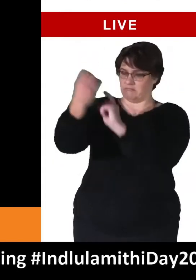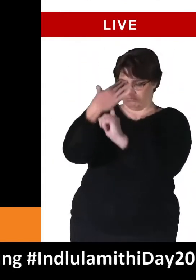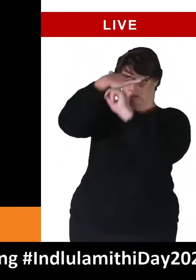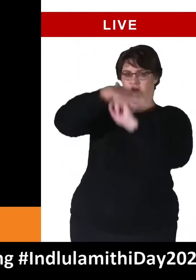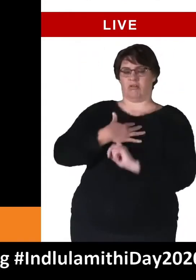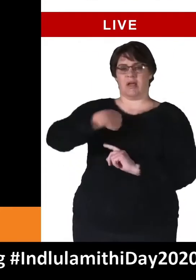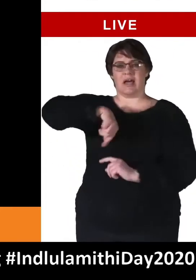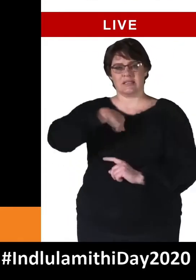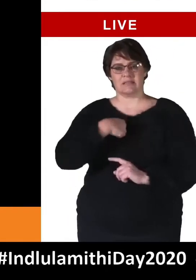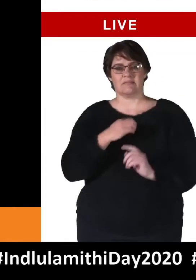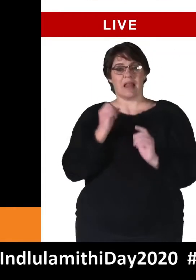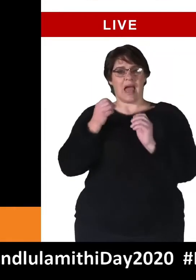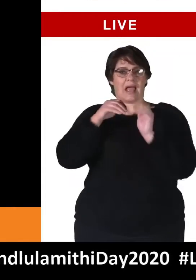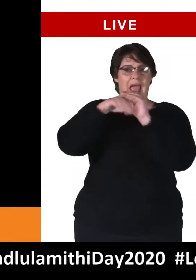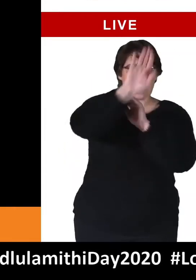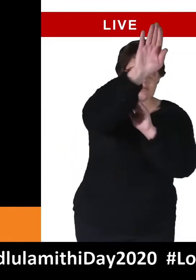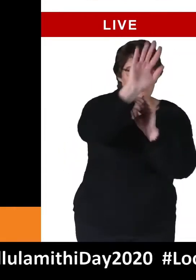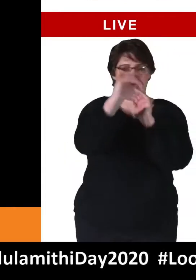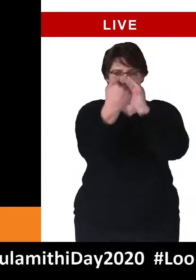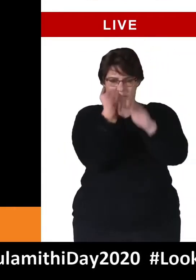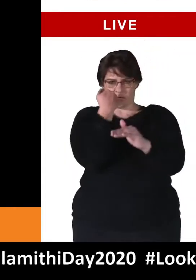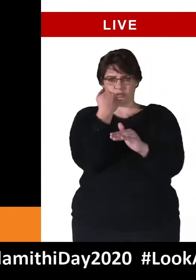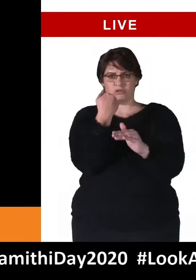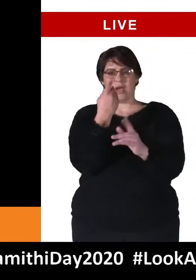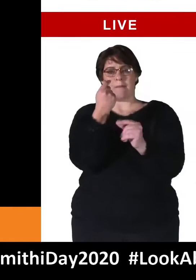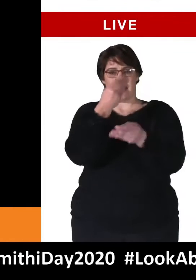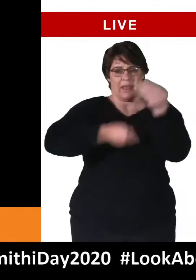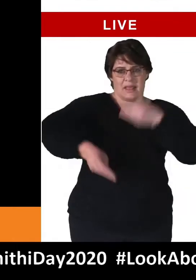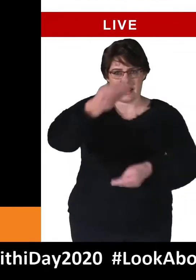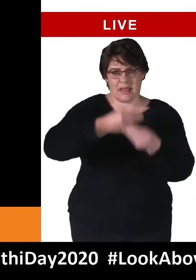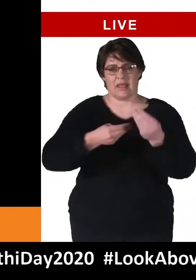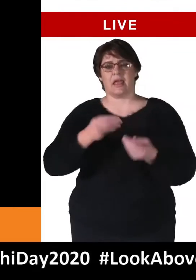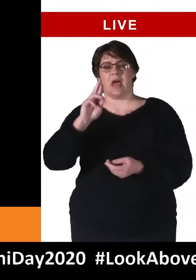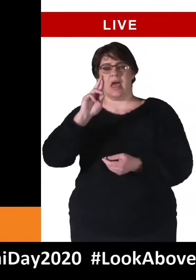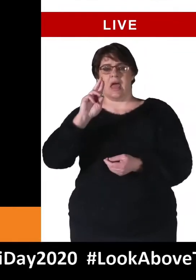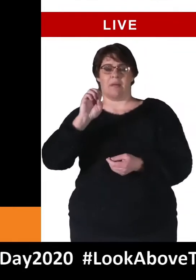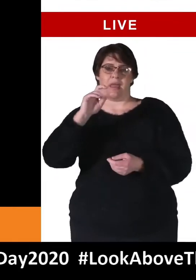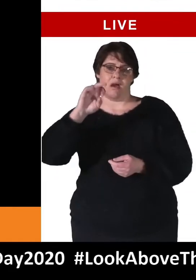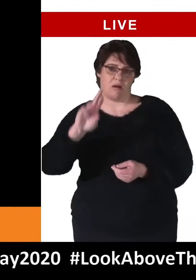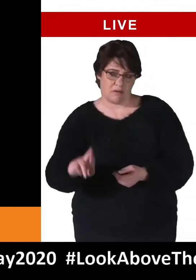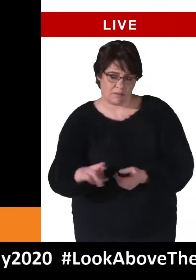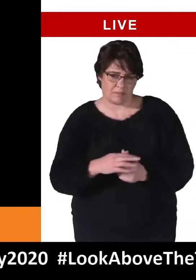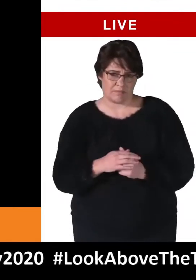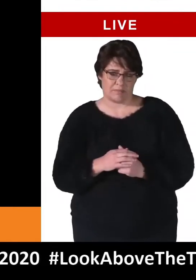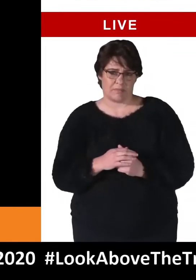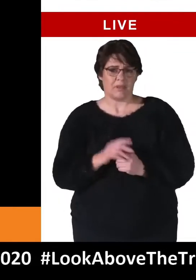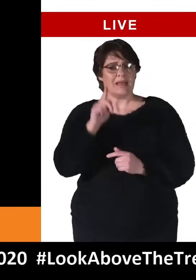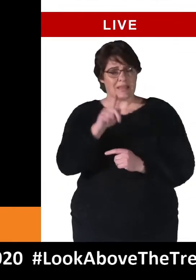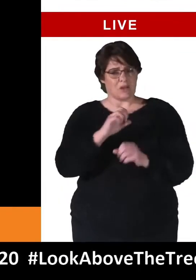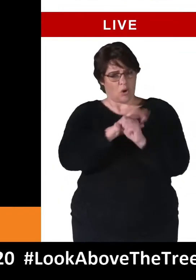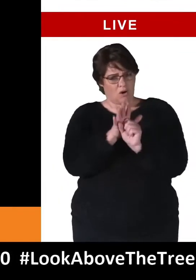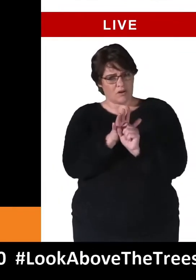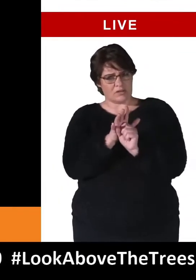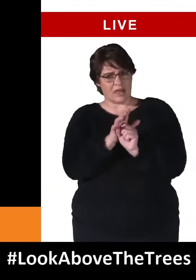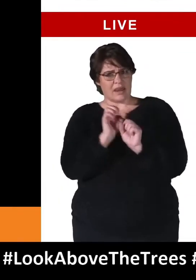our exports, imports, exchange rate, and FDI. The model was then run with these